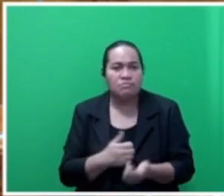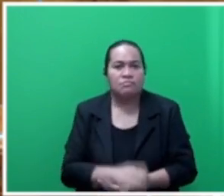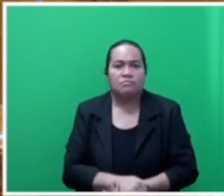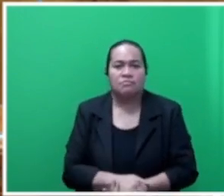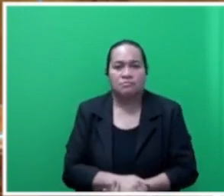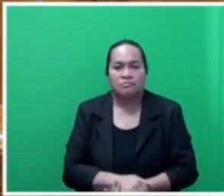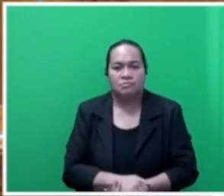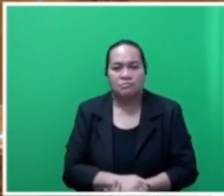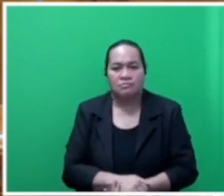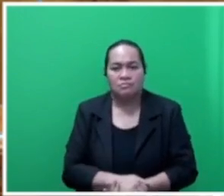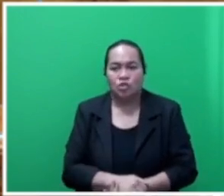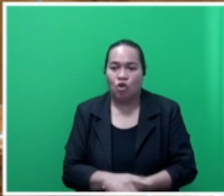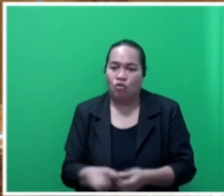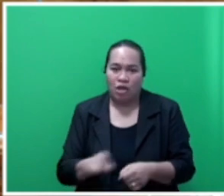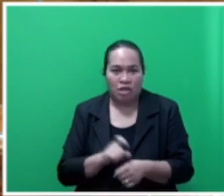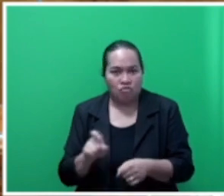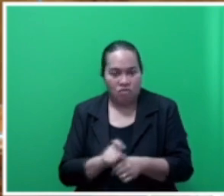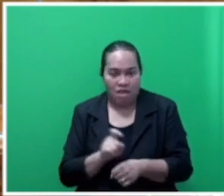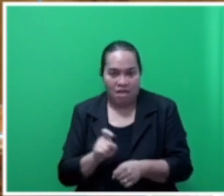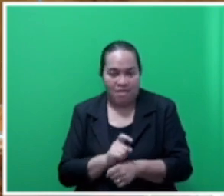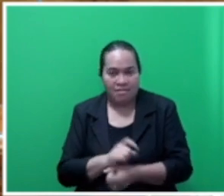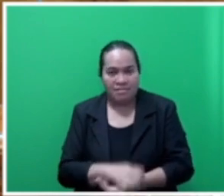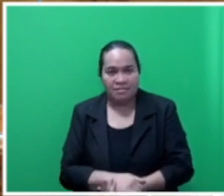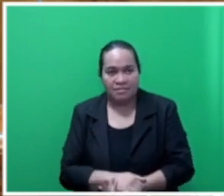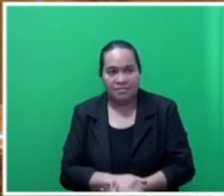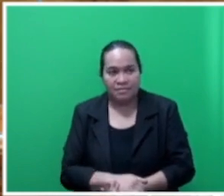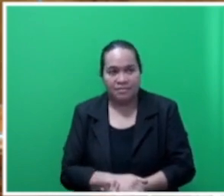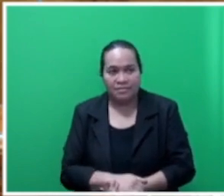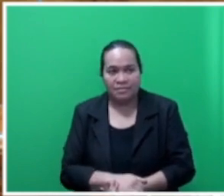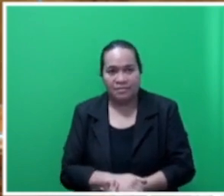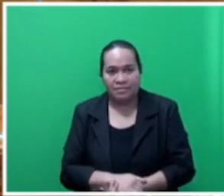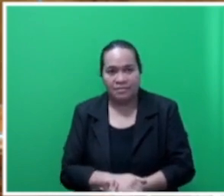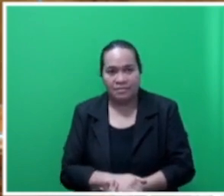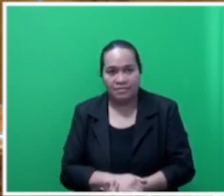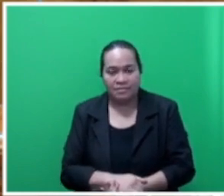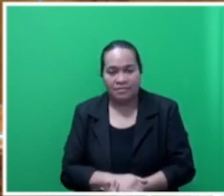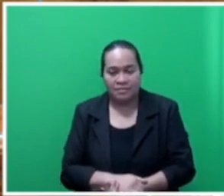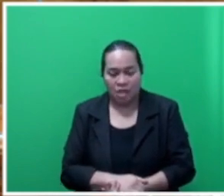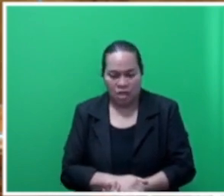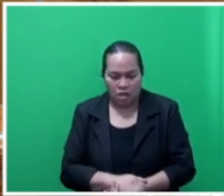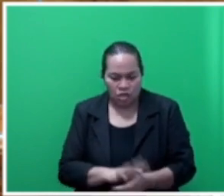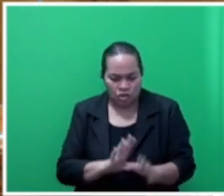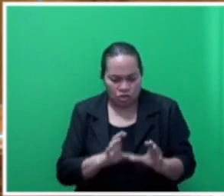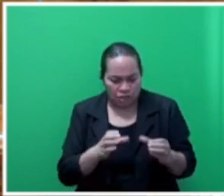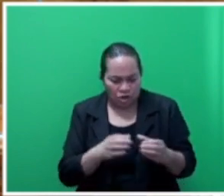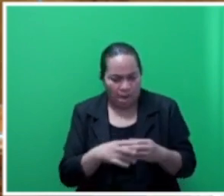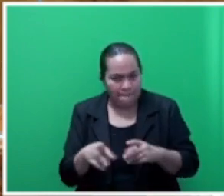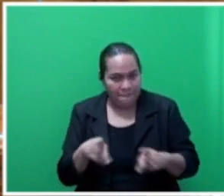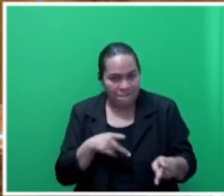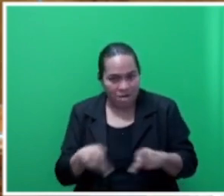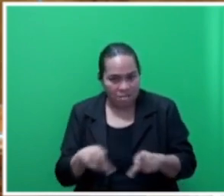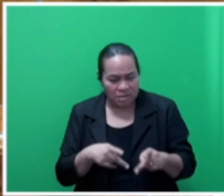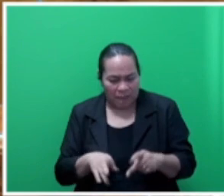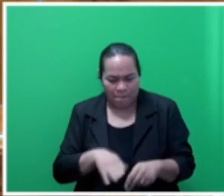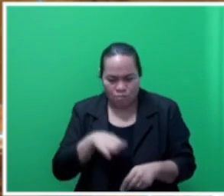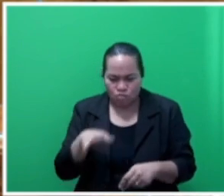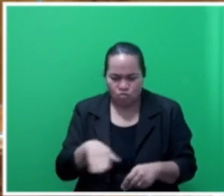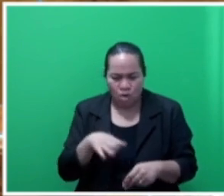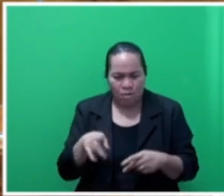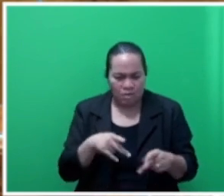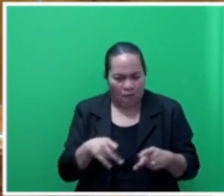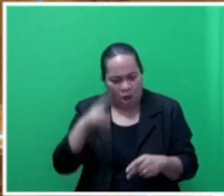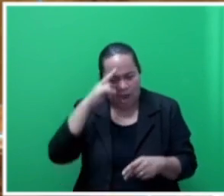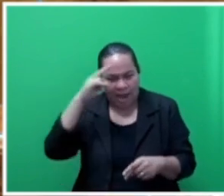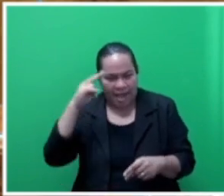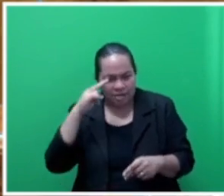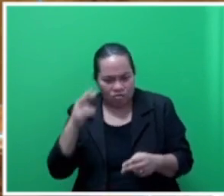that has been created. On the sectoral performance, the poor performance of our national